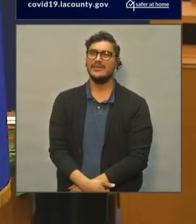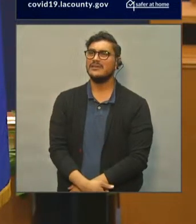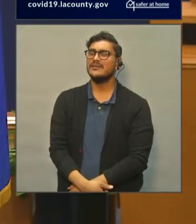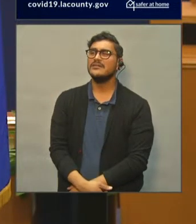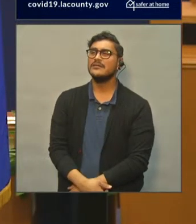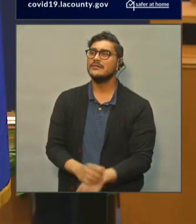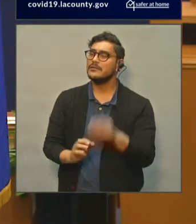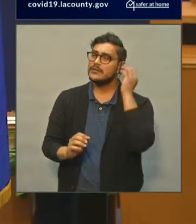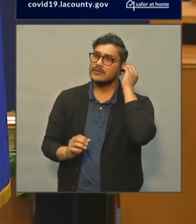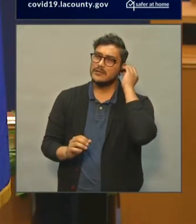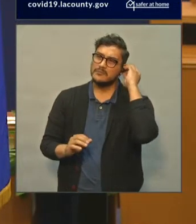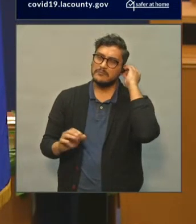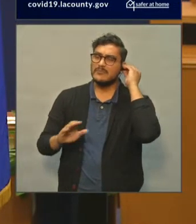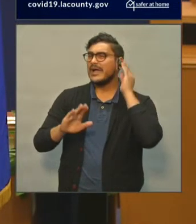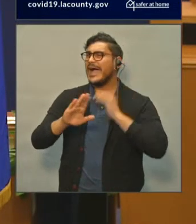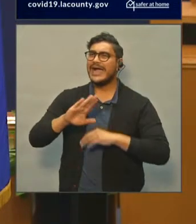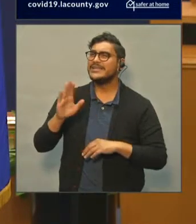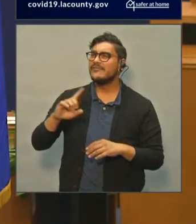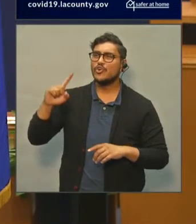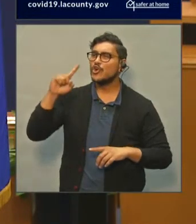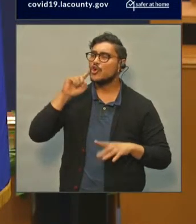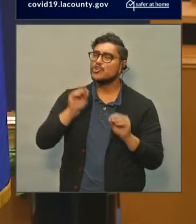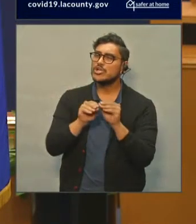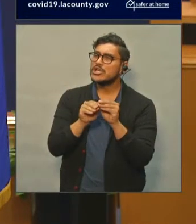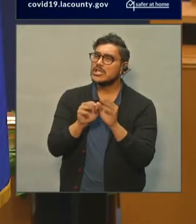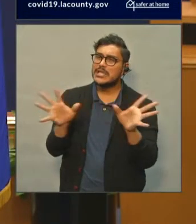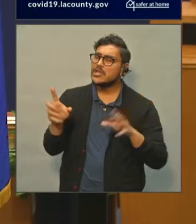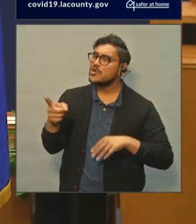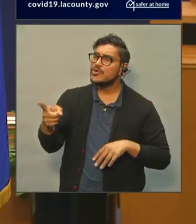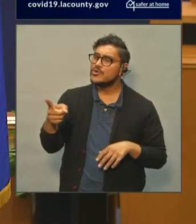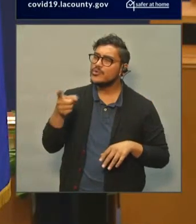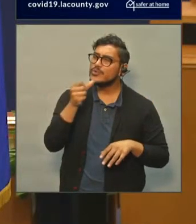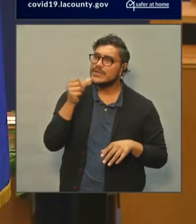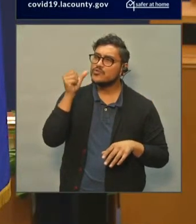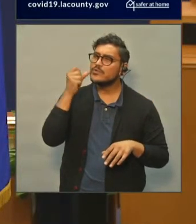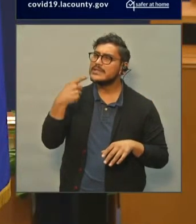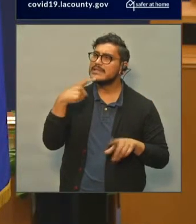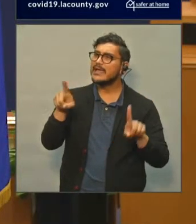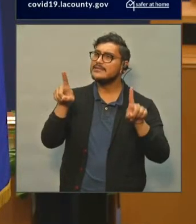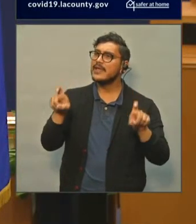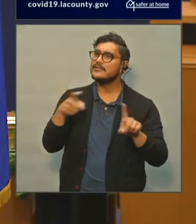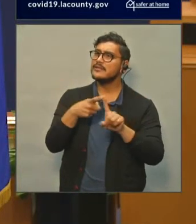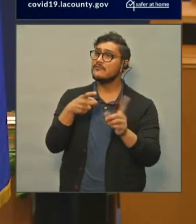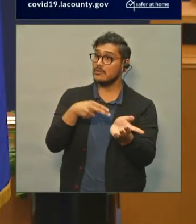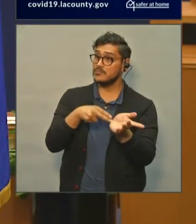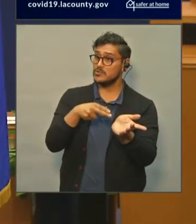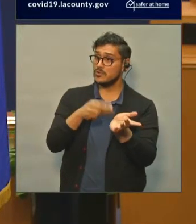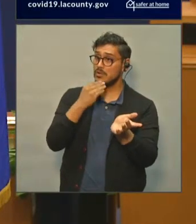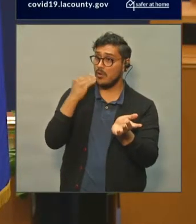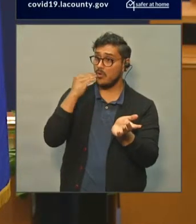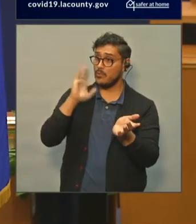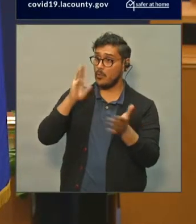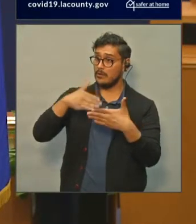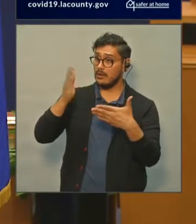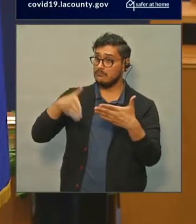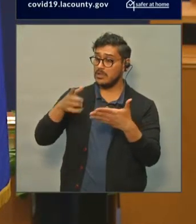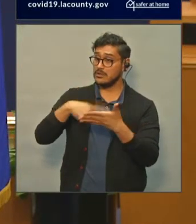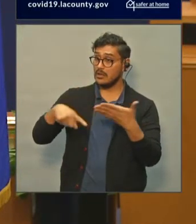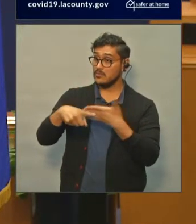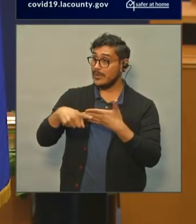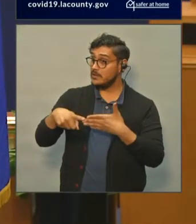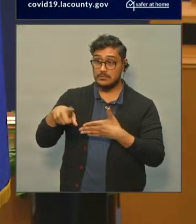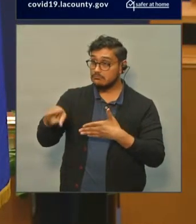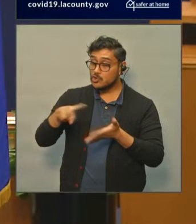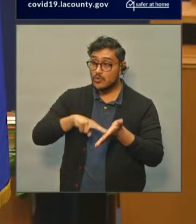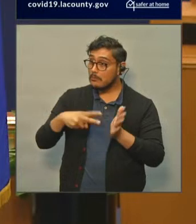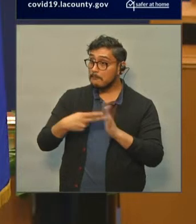did get clarification from public health staff when you said yesterday that testing at the nursing homes is due to be completed next week. Do you mean